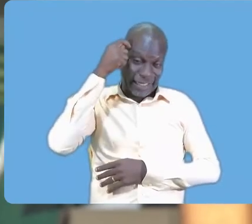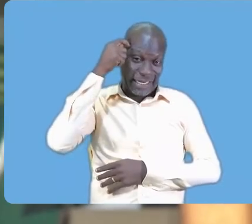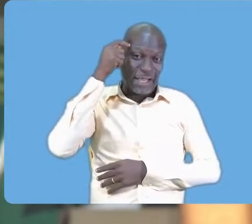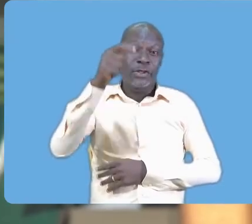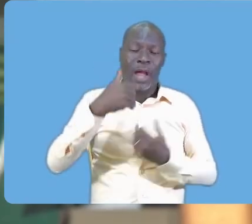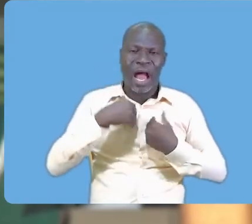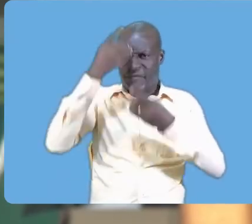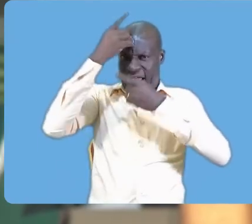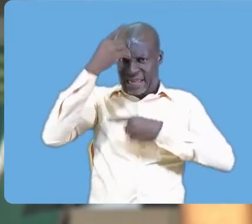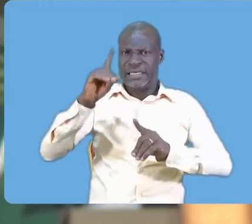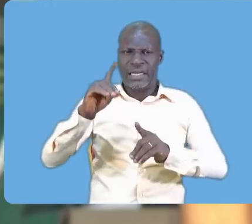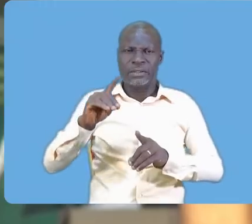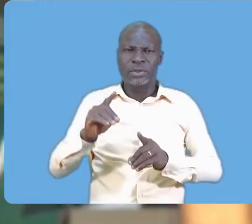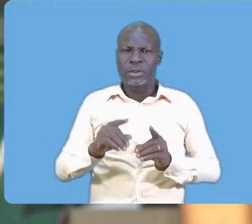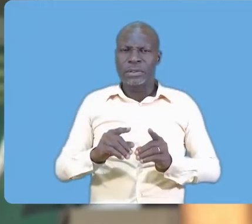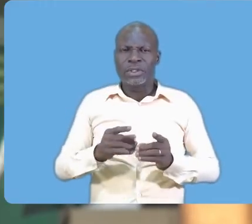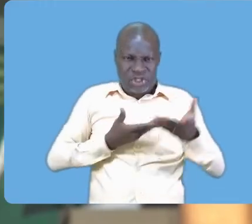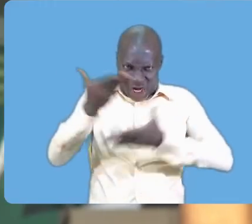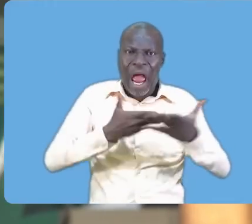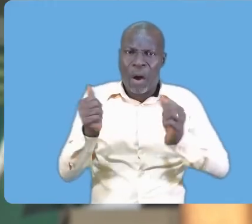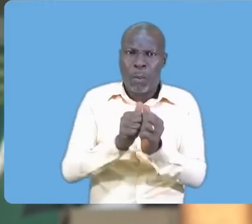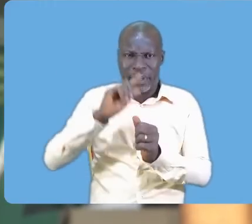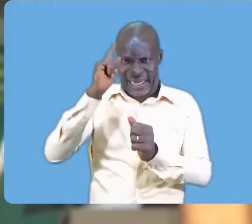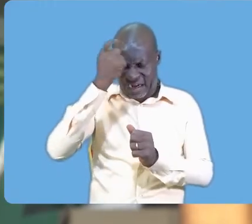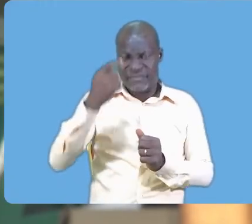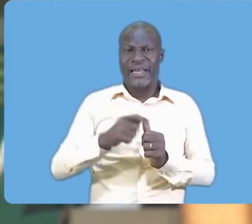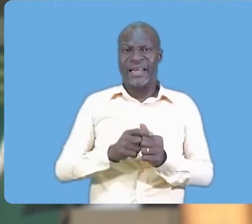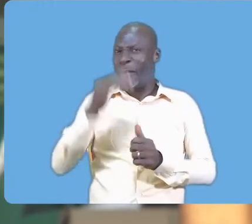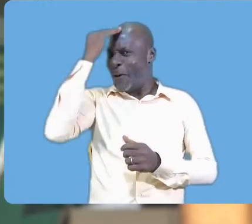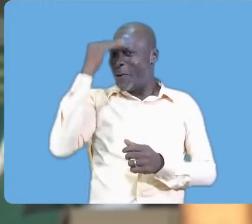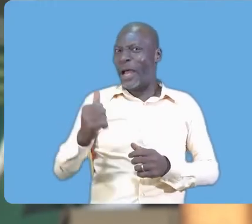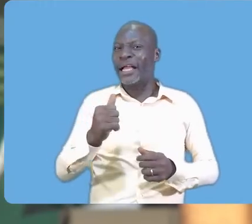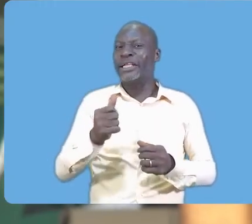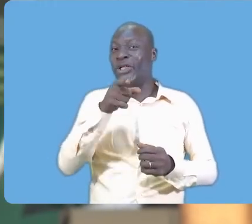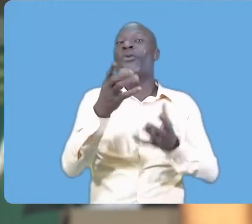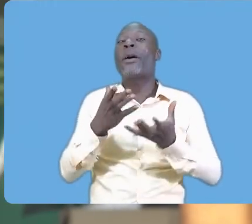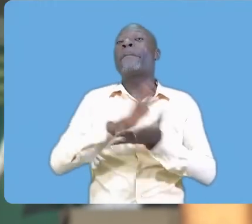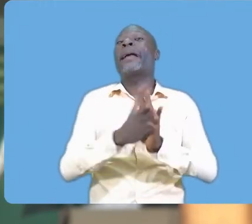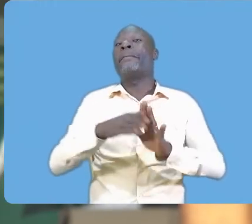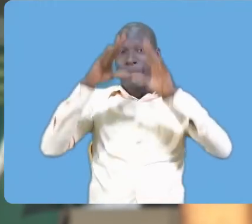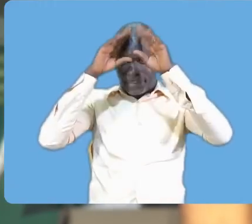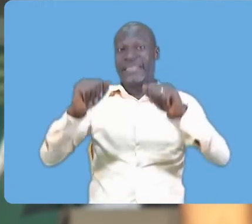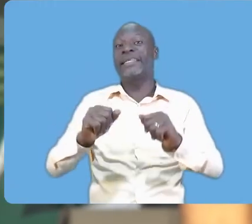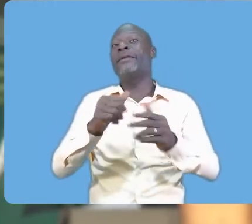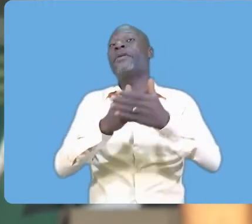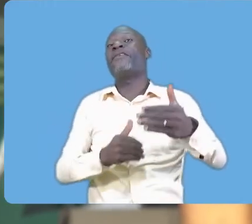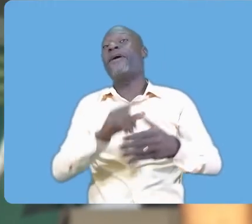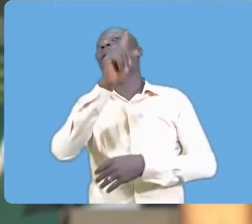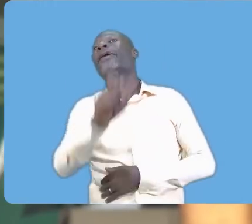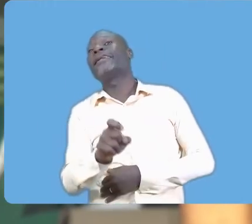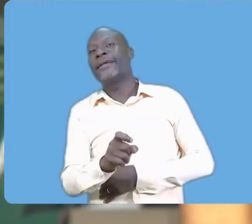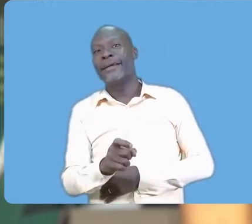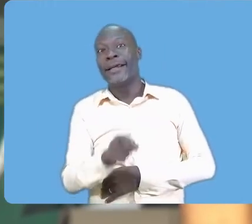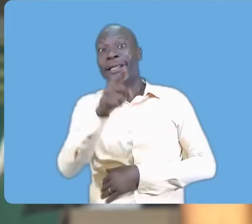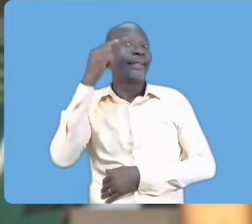MPP. MPPB, eche MPPB. And you are more MPP for, and no. Sa questions, you know, and I say, my yemisa.